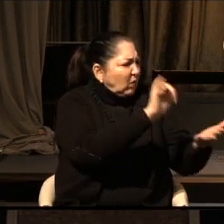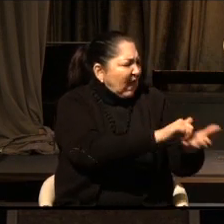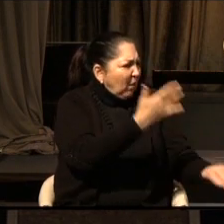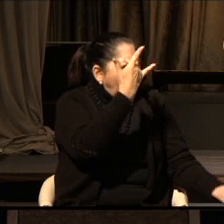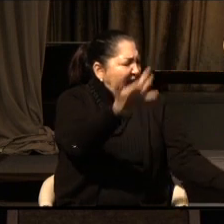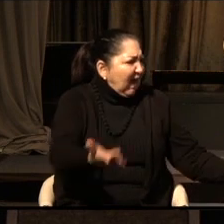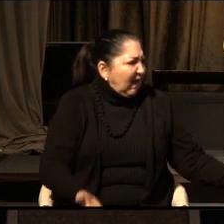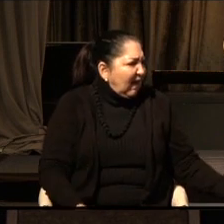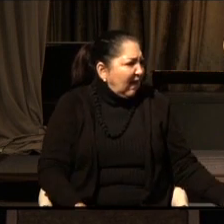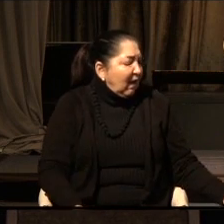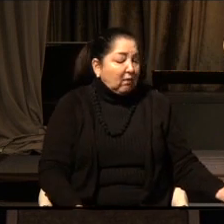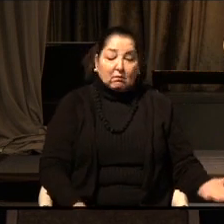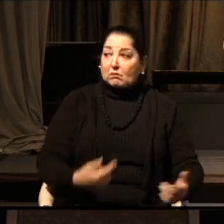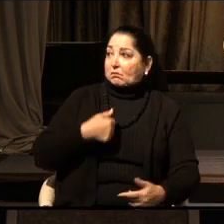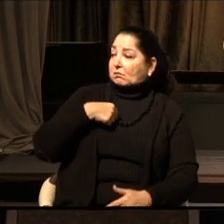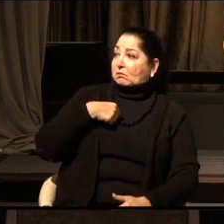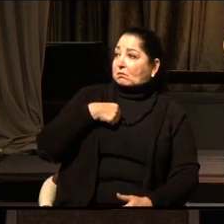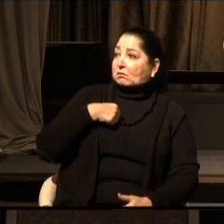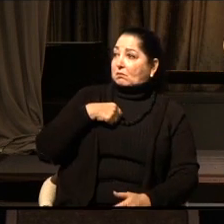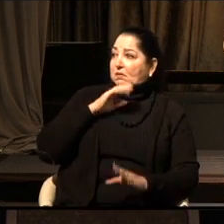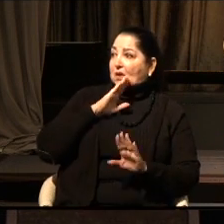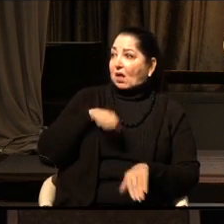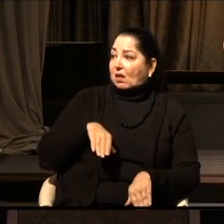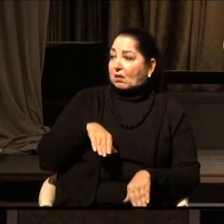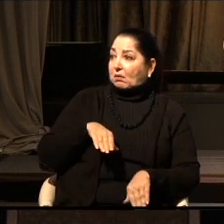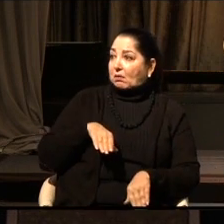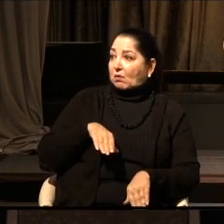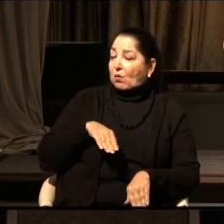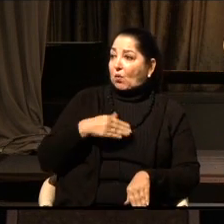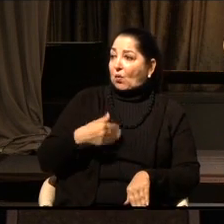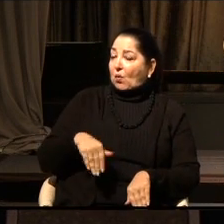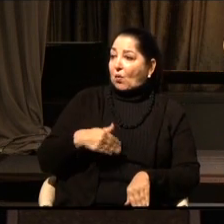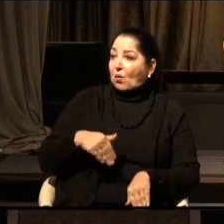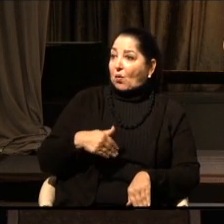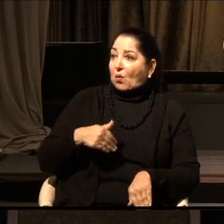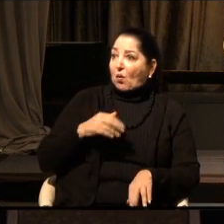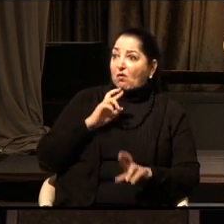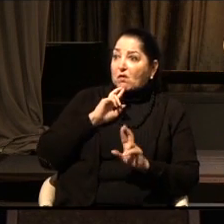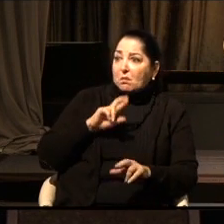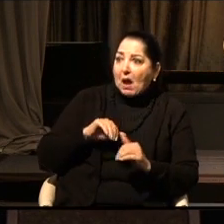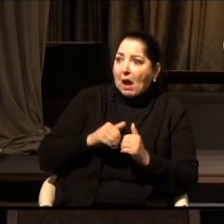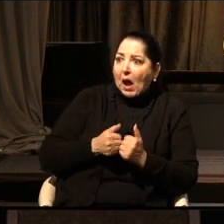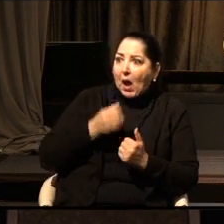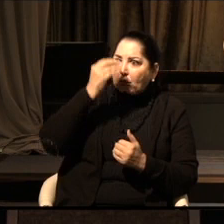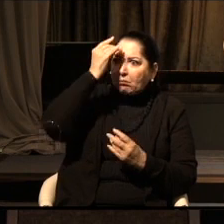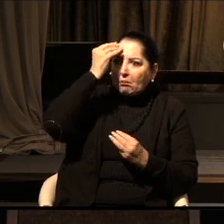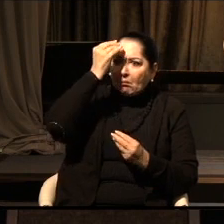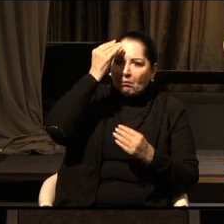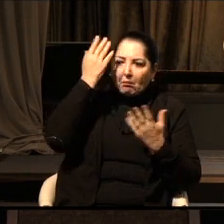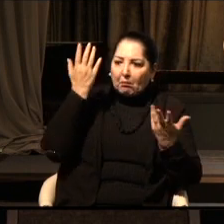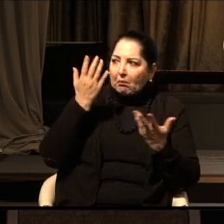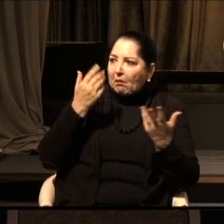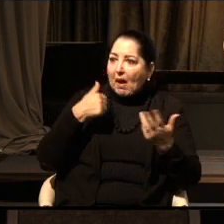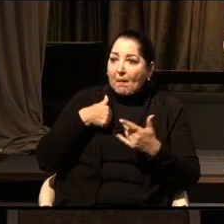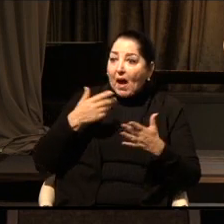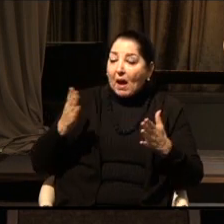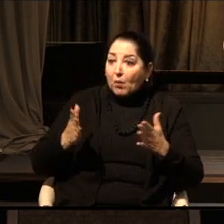There was a split second of silence. How should I respond? Am I prepared for this